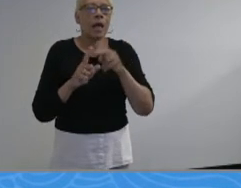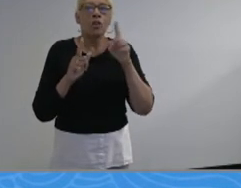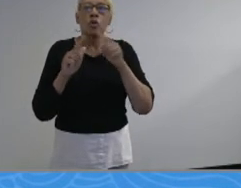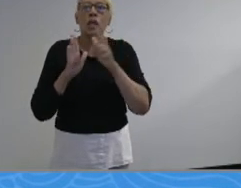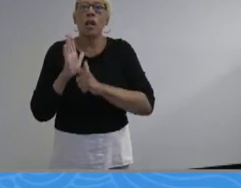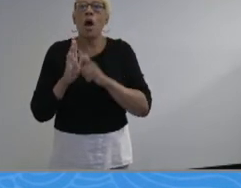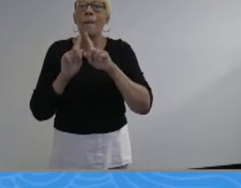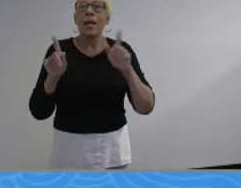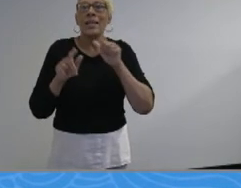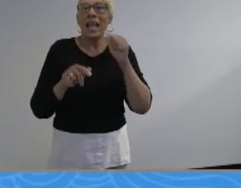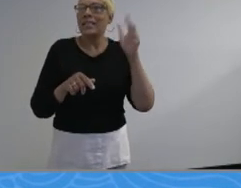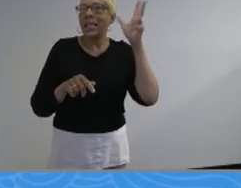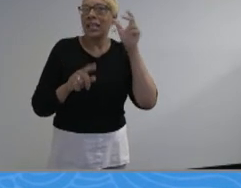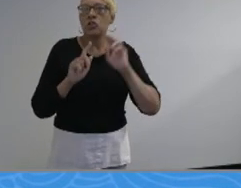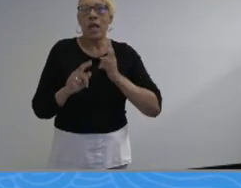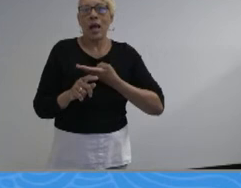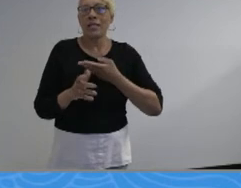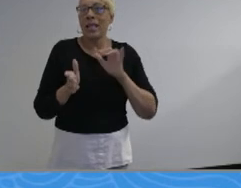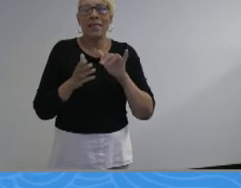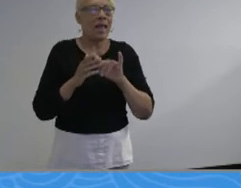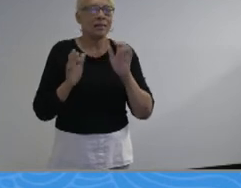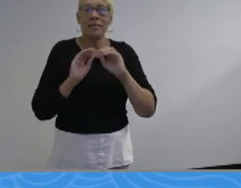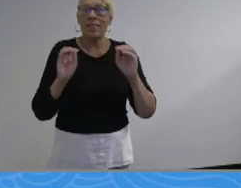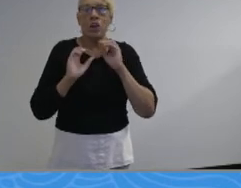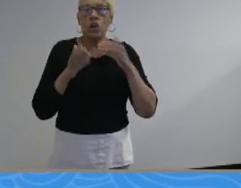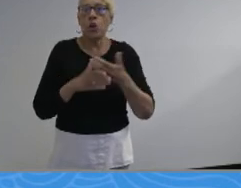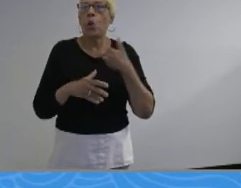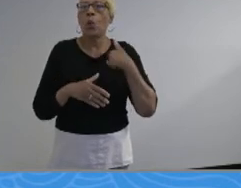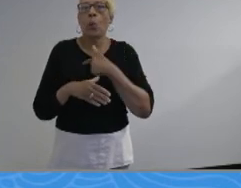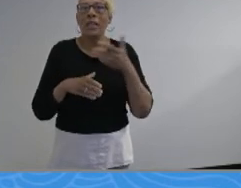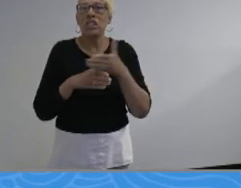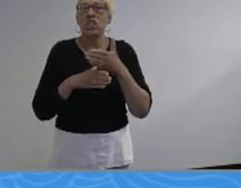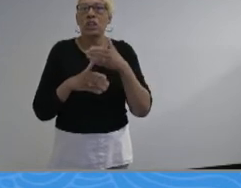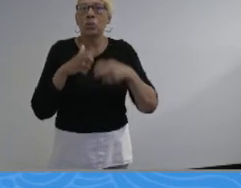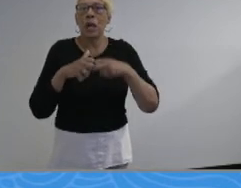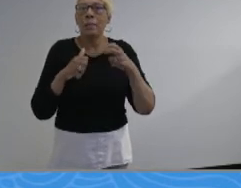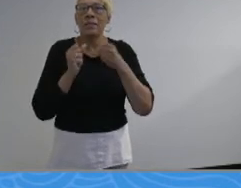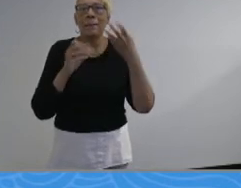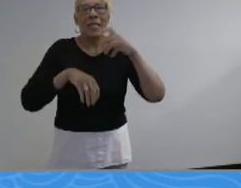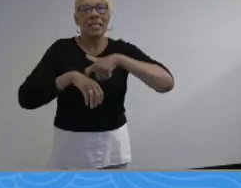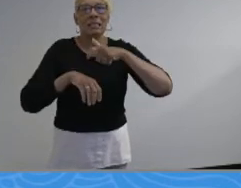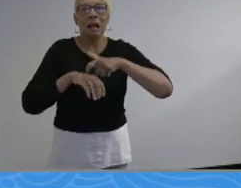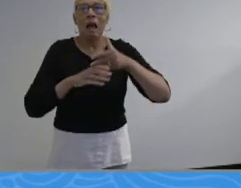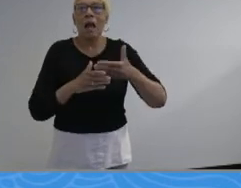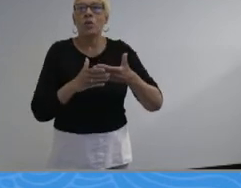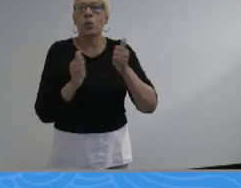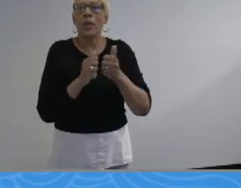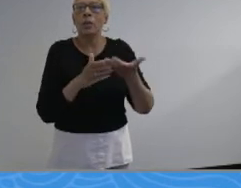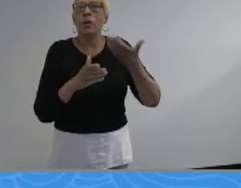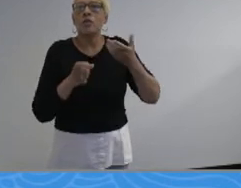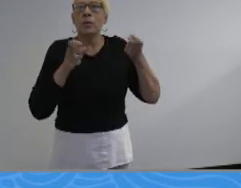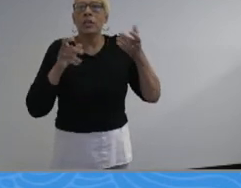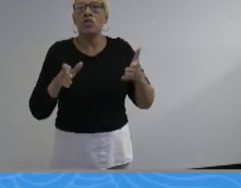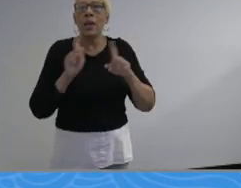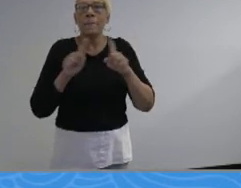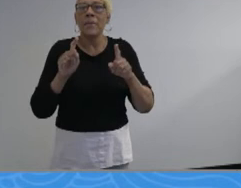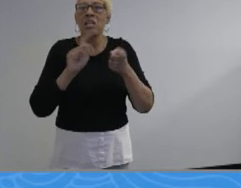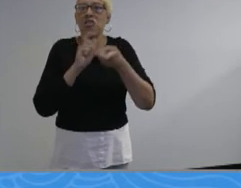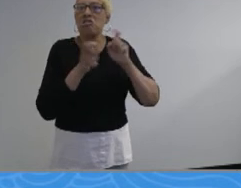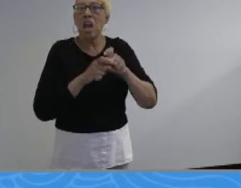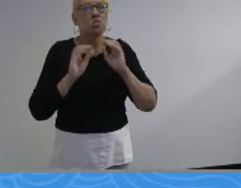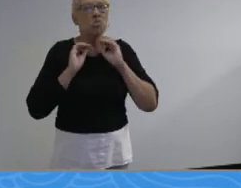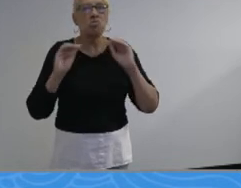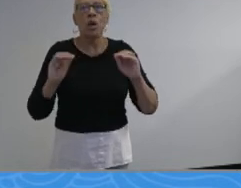to listen to us. This is nothing new. We have shared these issues many times before the previous administrators, but nothing has changed. We